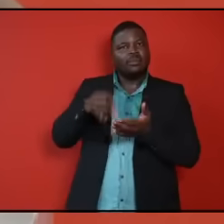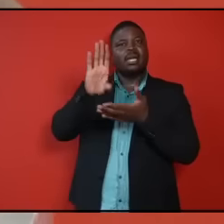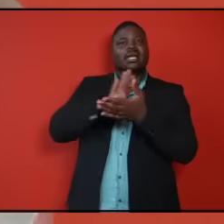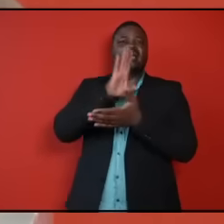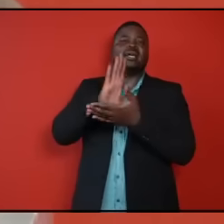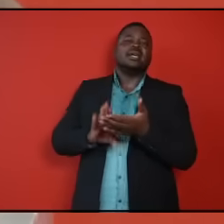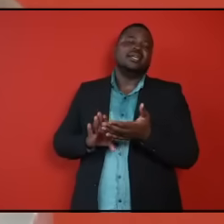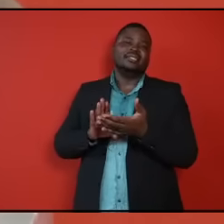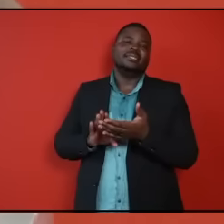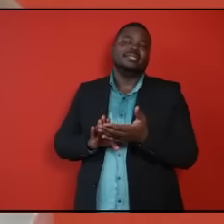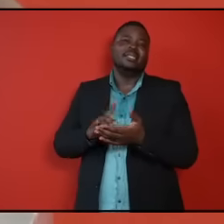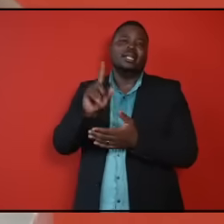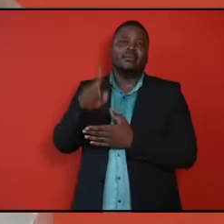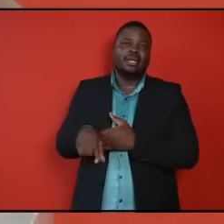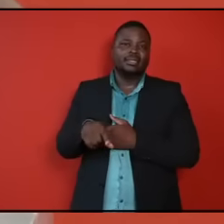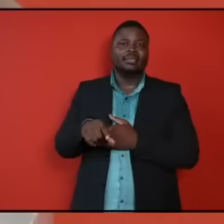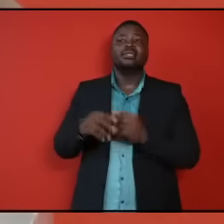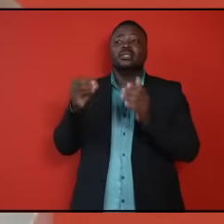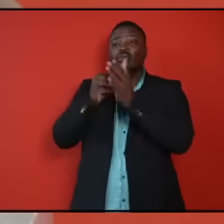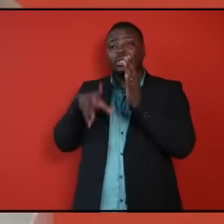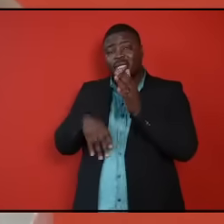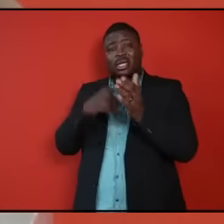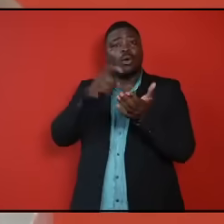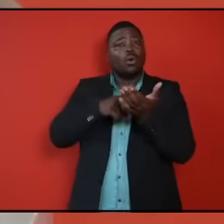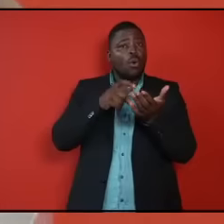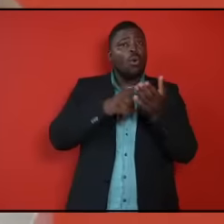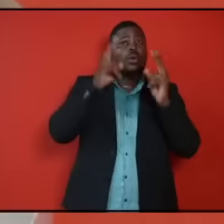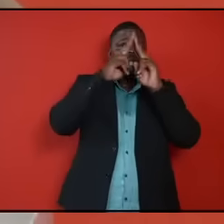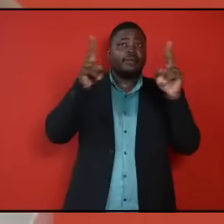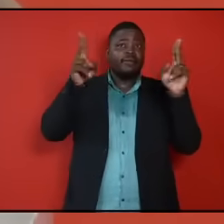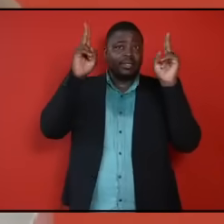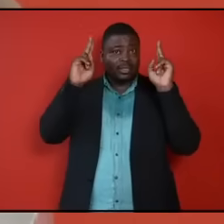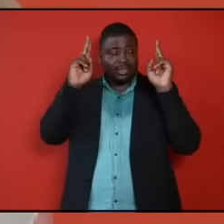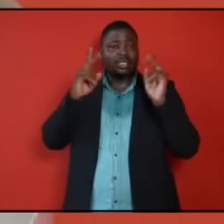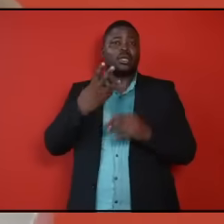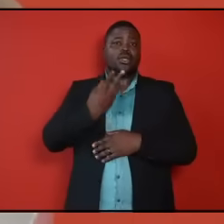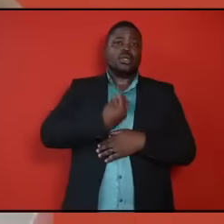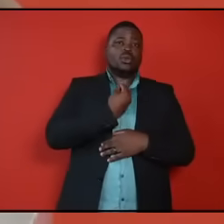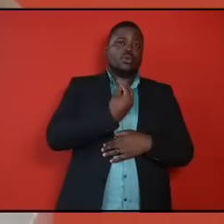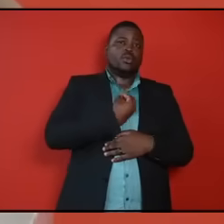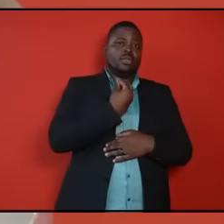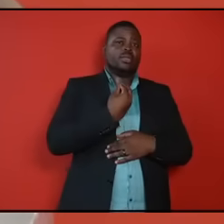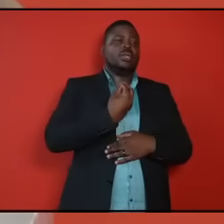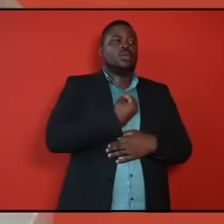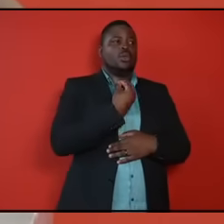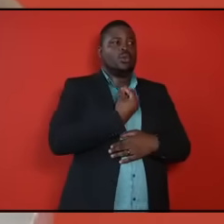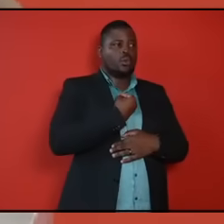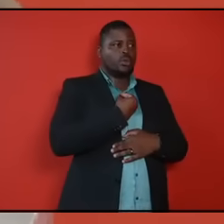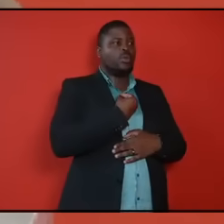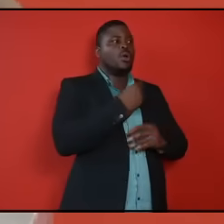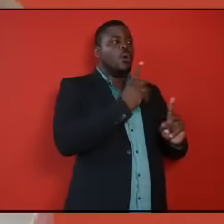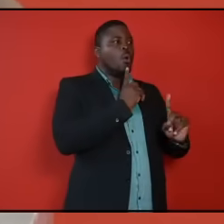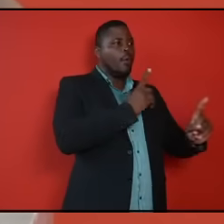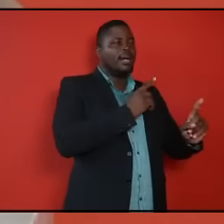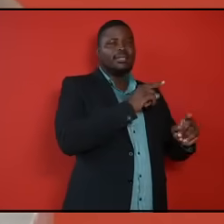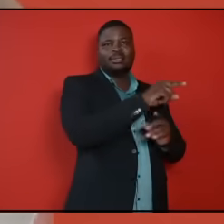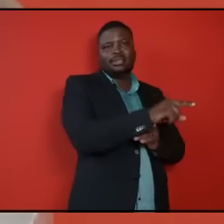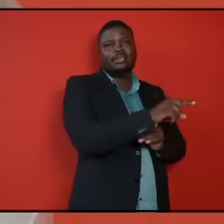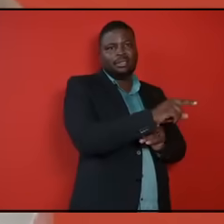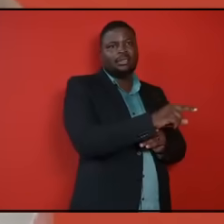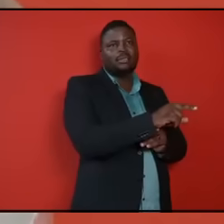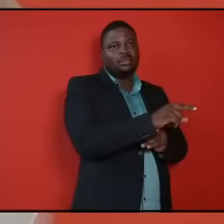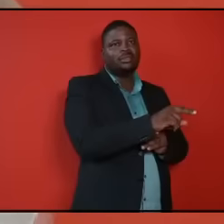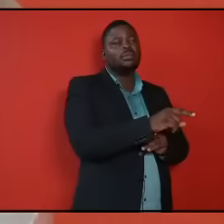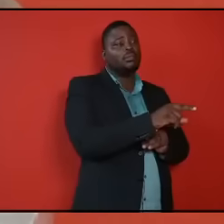And those who are owing at the universities, our youth command is there for that purpose. To say no one is going to